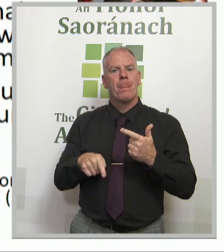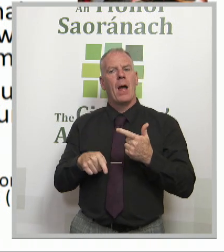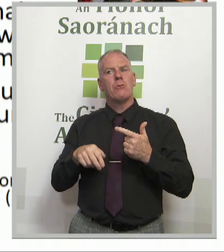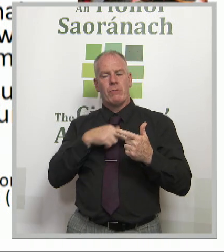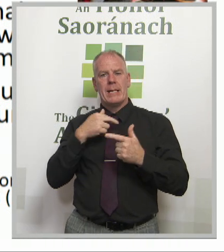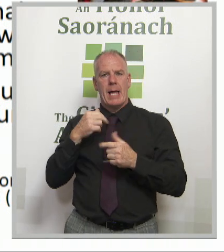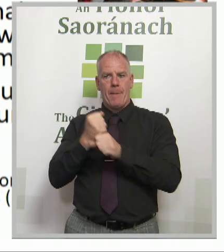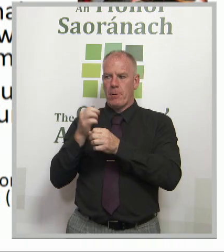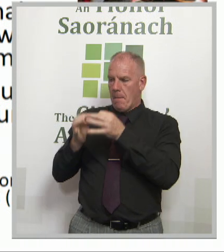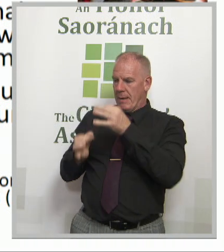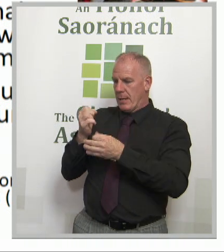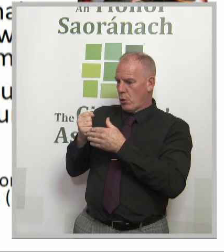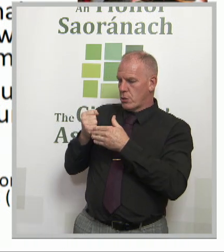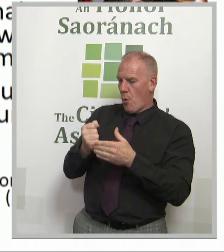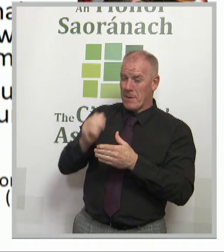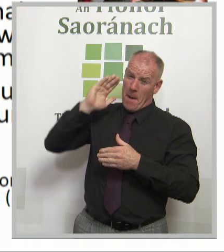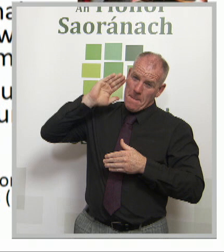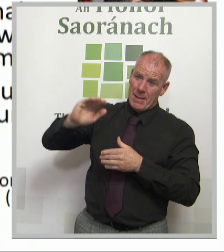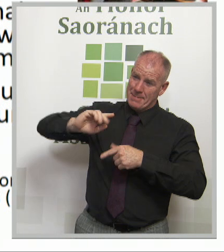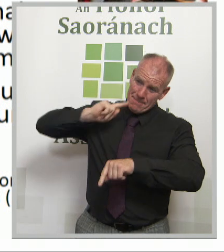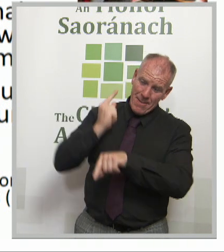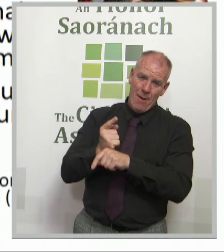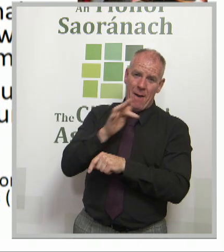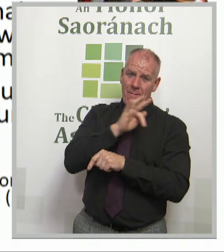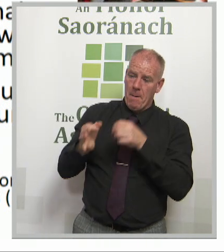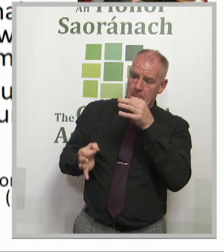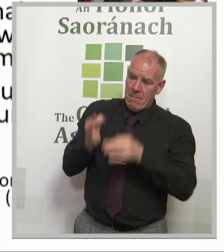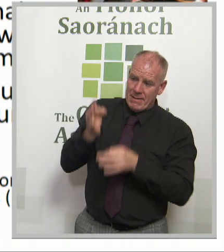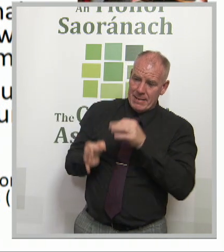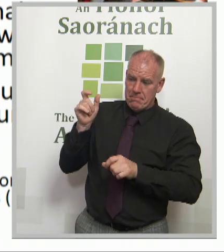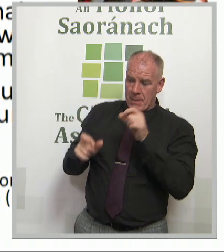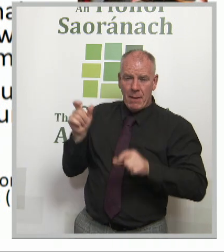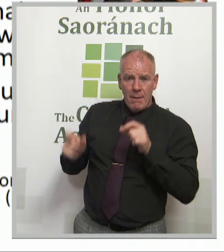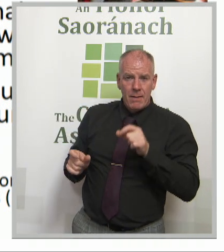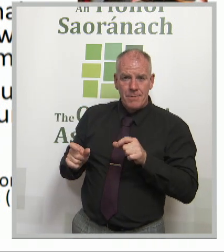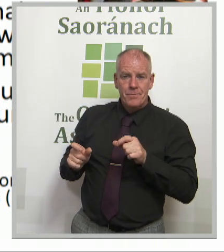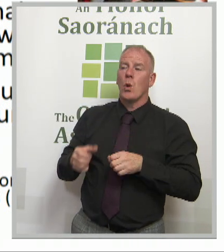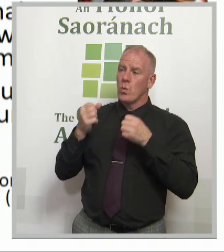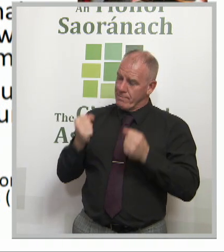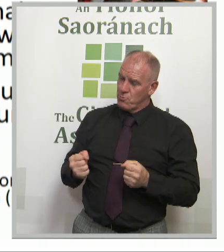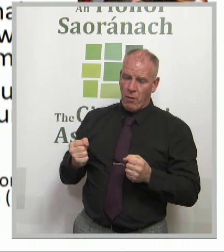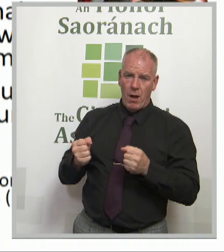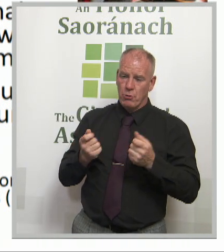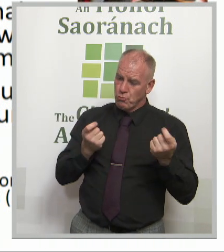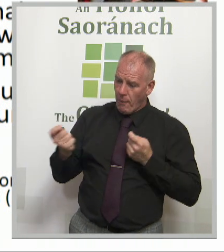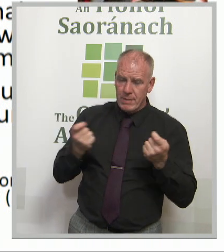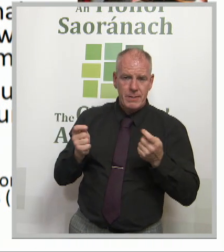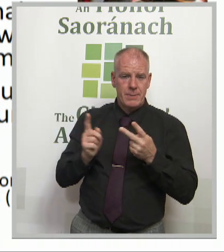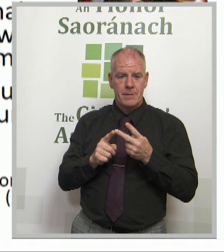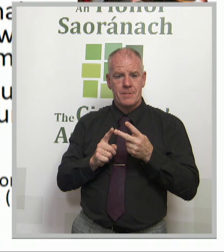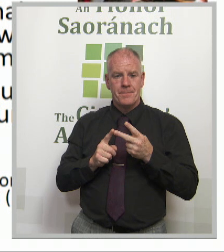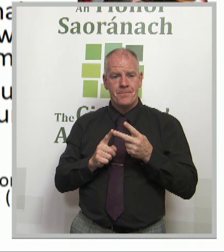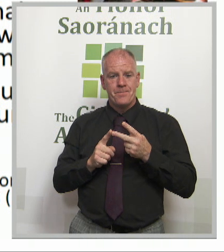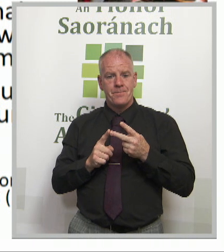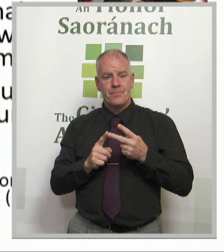political support. This has to be on the political agenda. You need strong and coherent governance. We will talk about